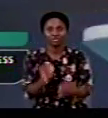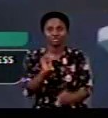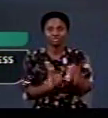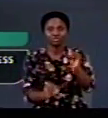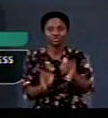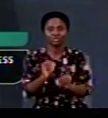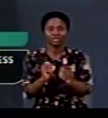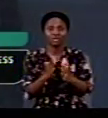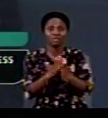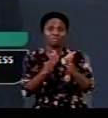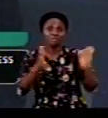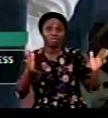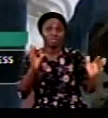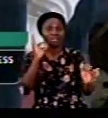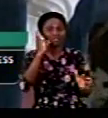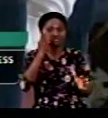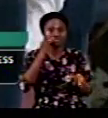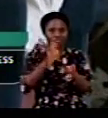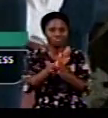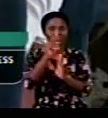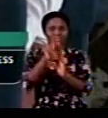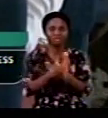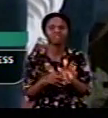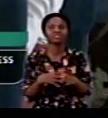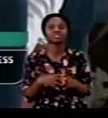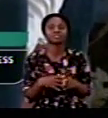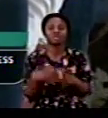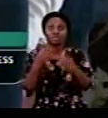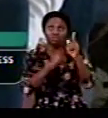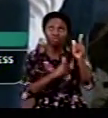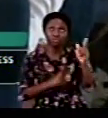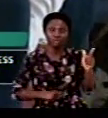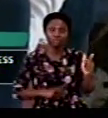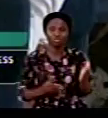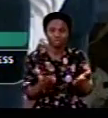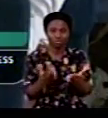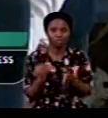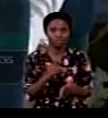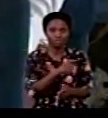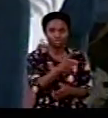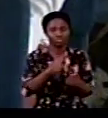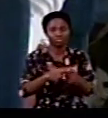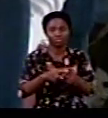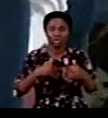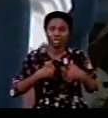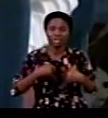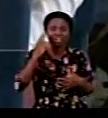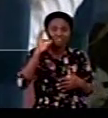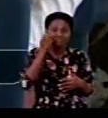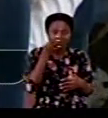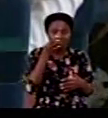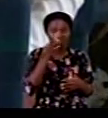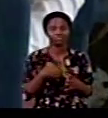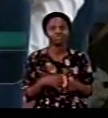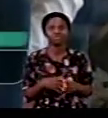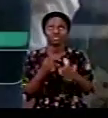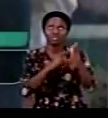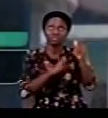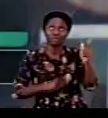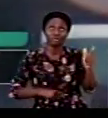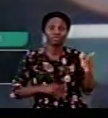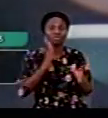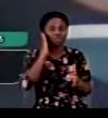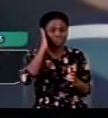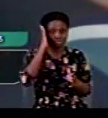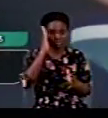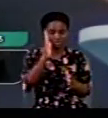you. You will bear fruit. What kind of fruit? Good fruit? More fruit? If you've been